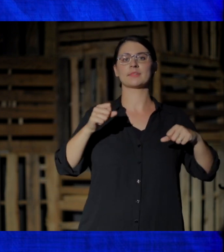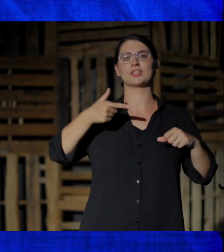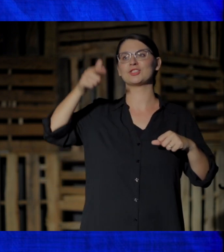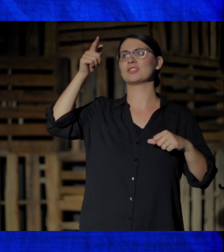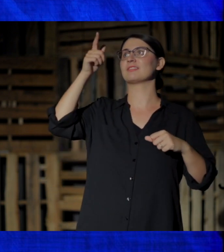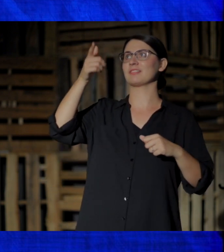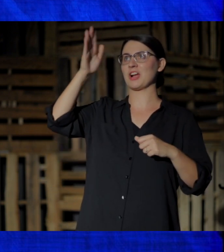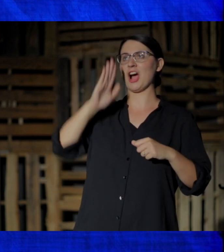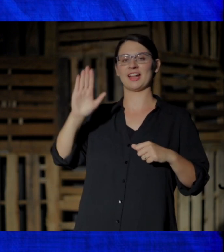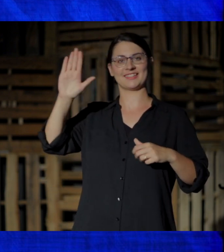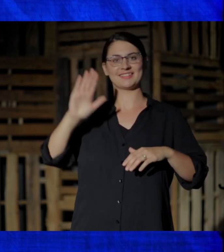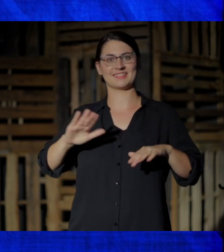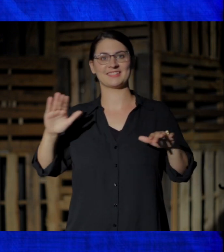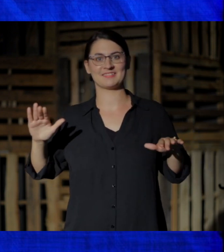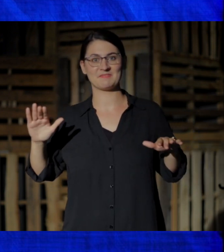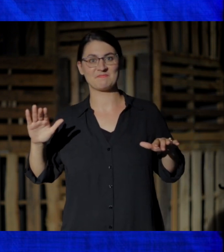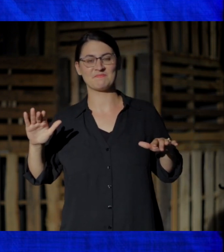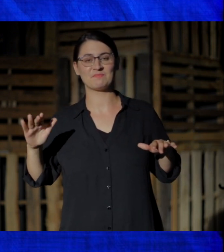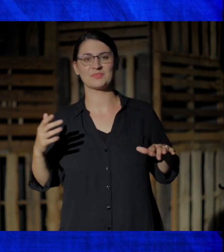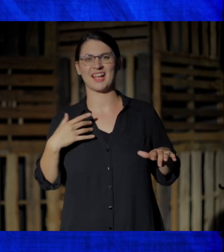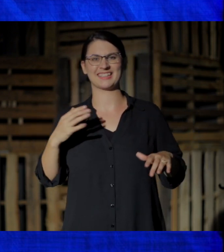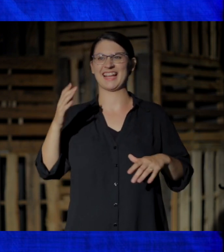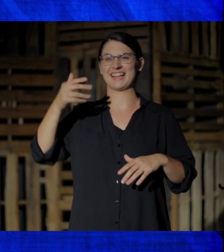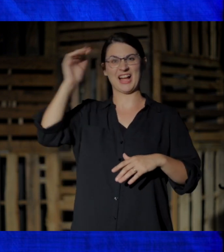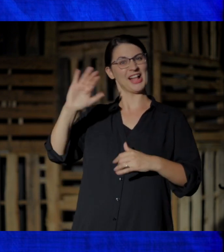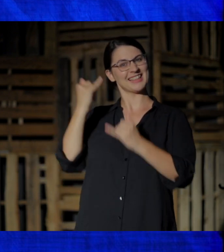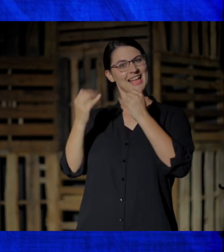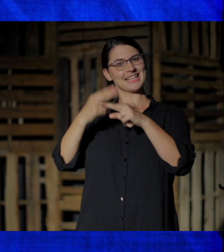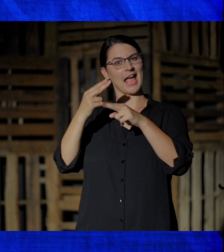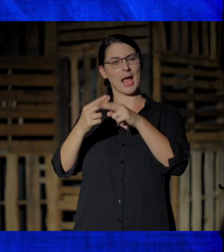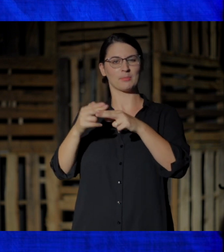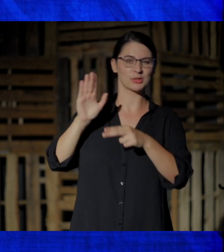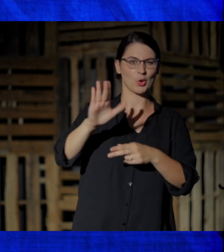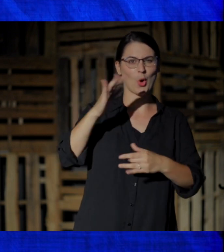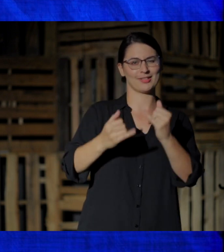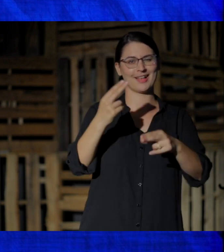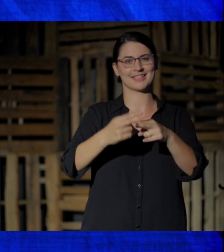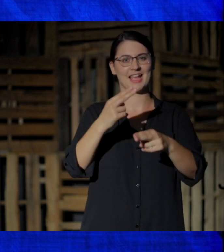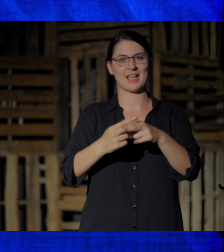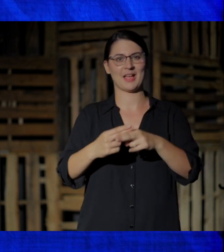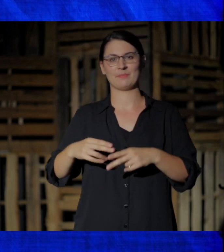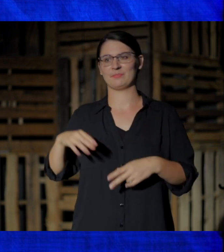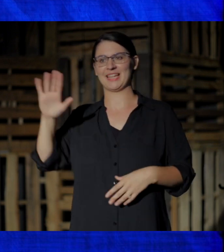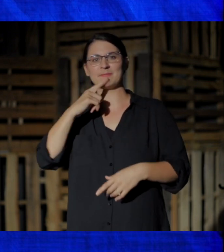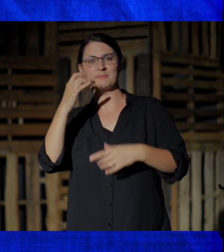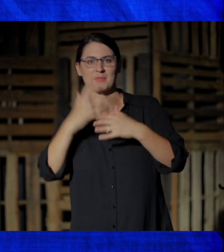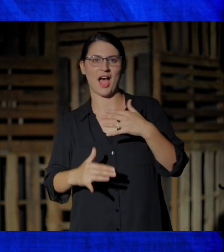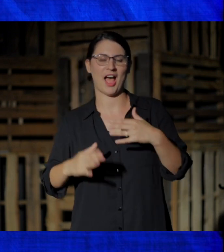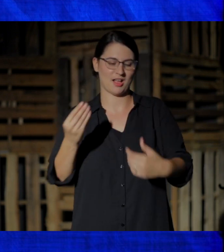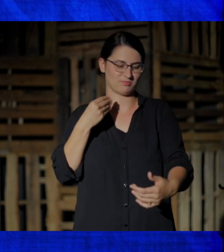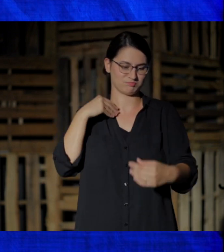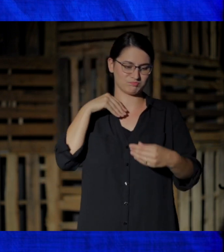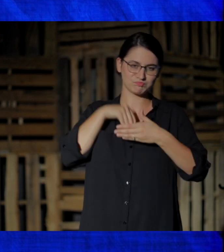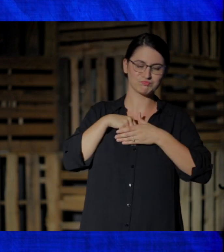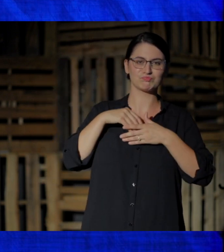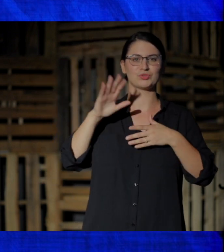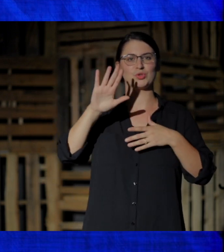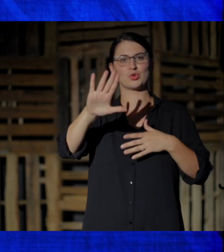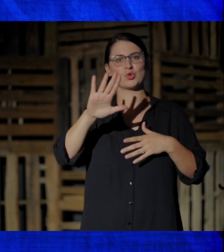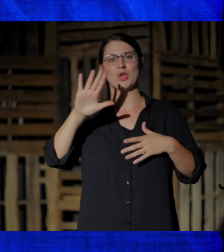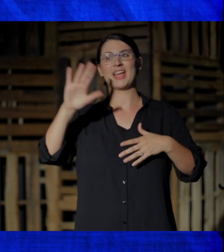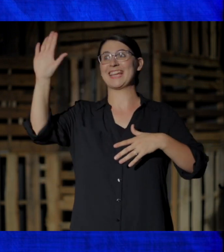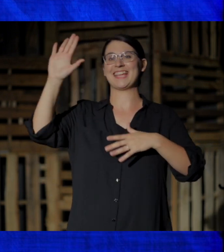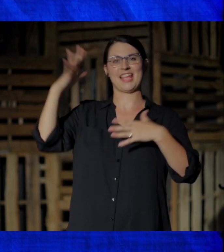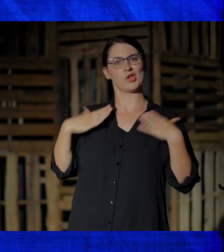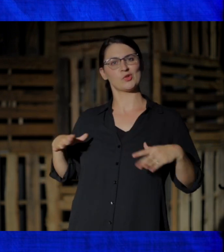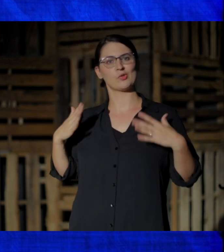name of God forever. His blood is in your veins. His robes are on your body. You belong to him forever.